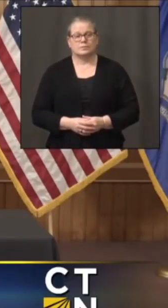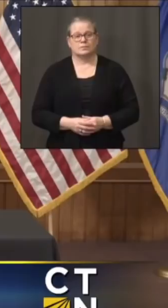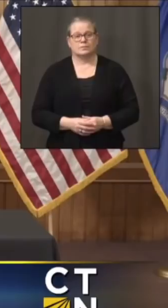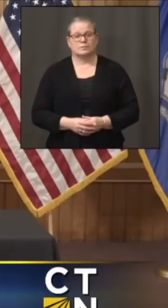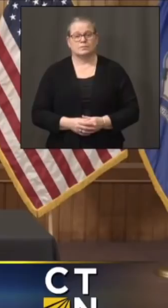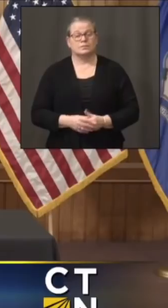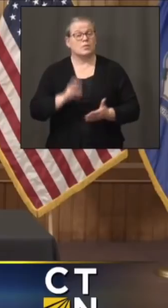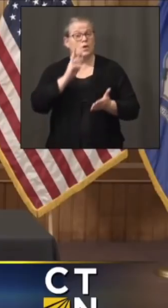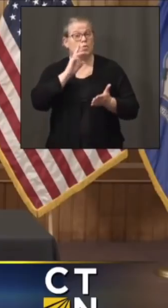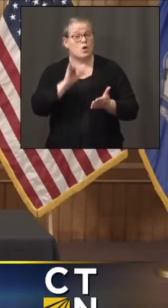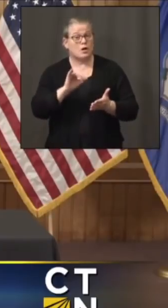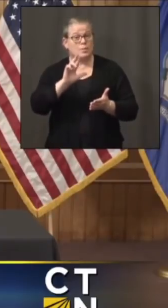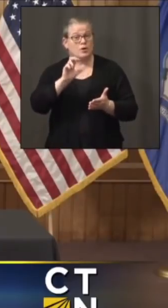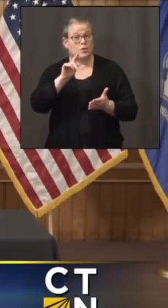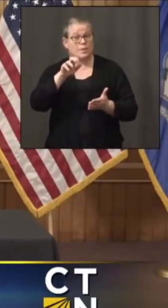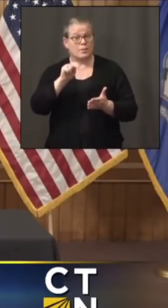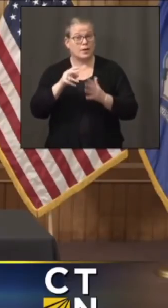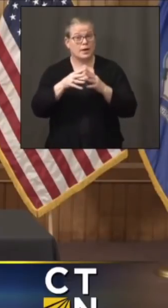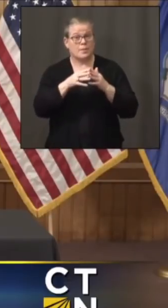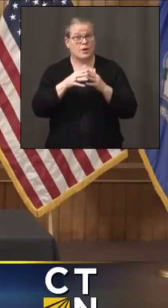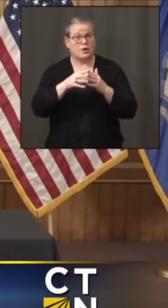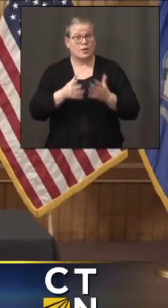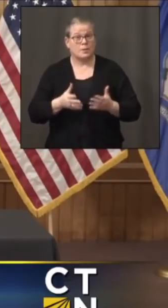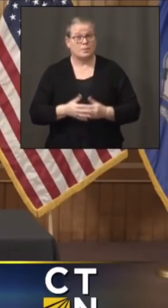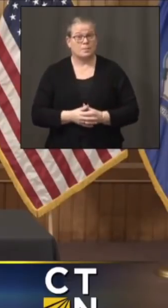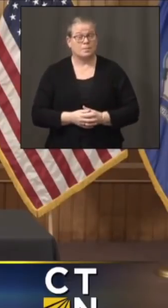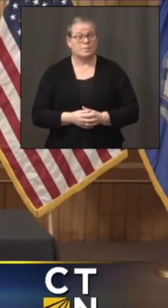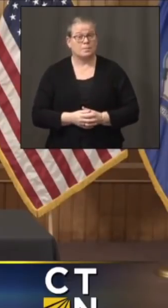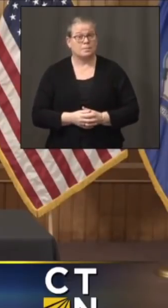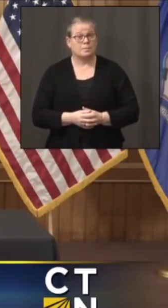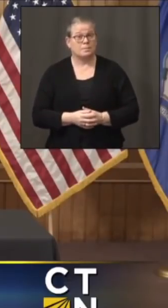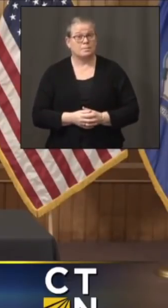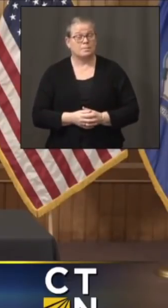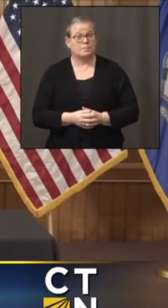The Waterbury Republican American.